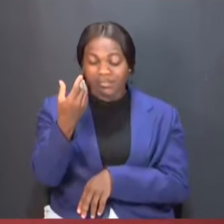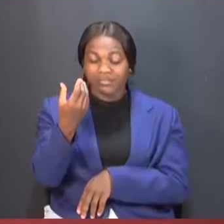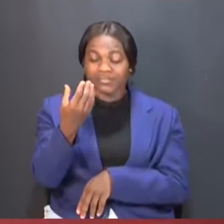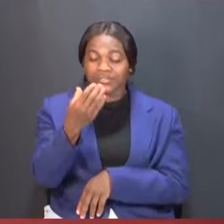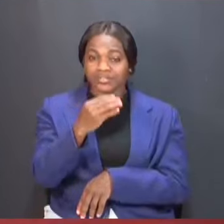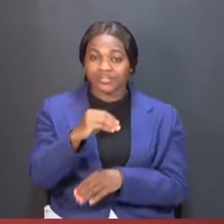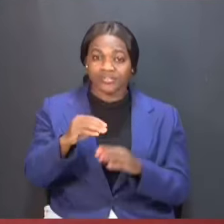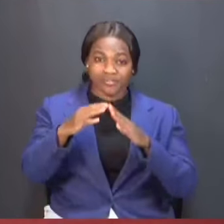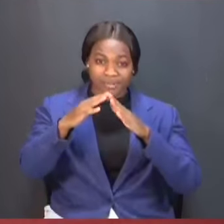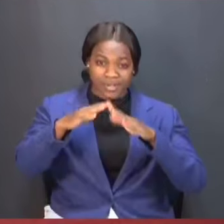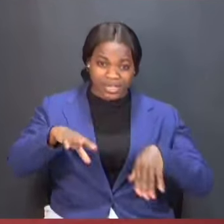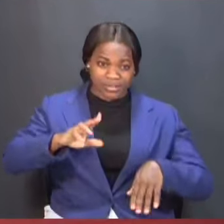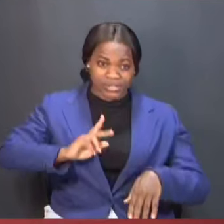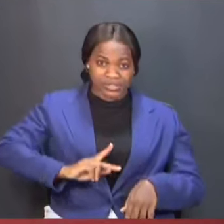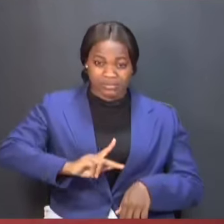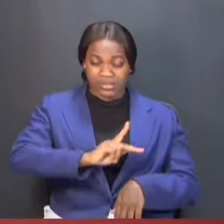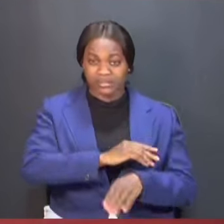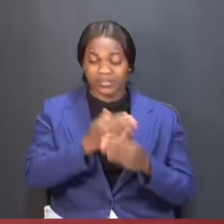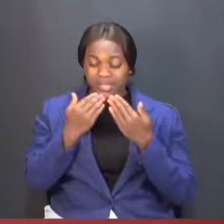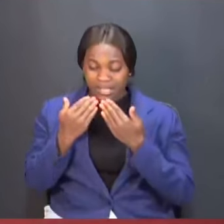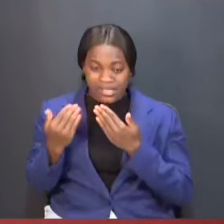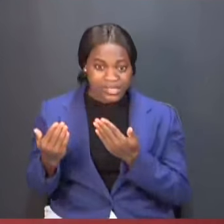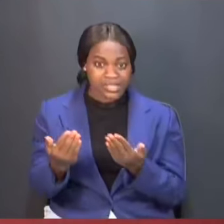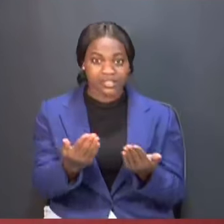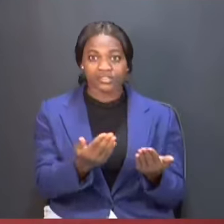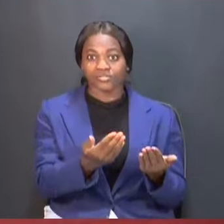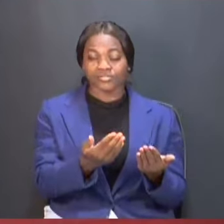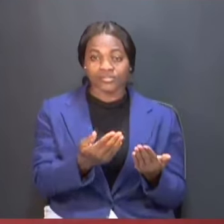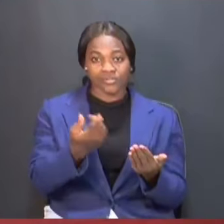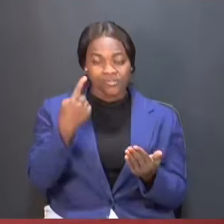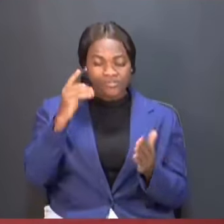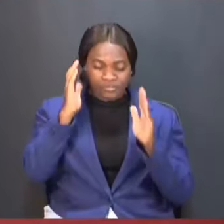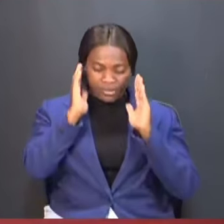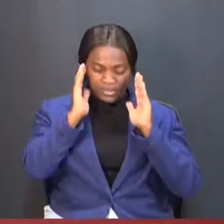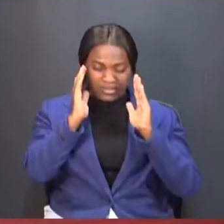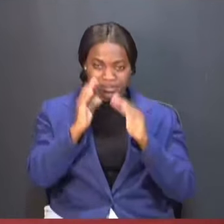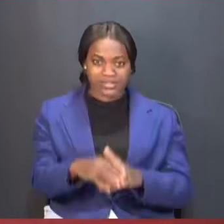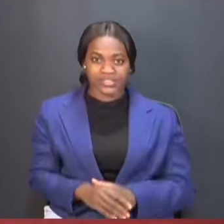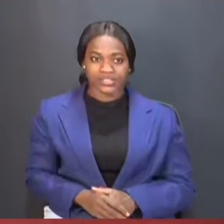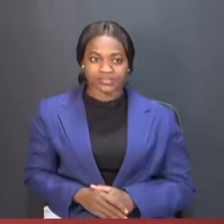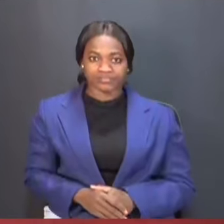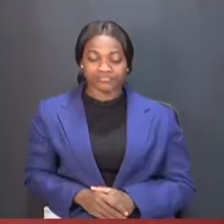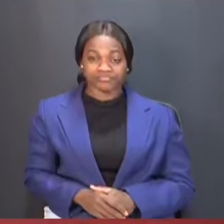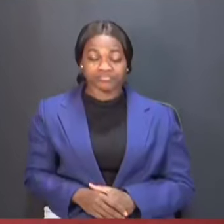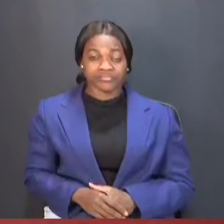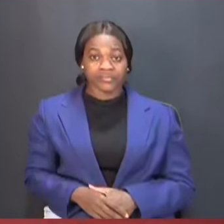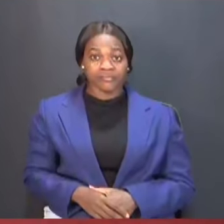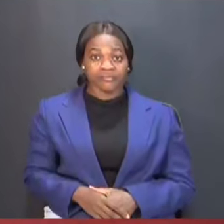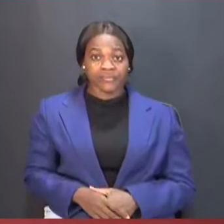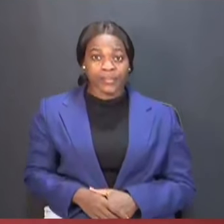House. I thank all of you for your attention, and I pray